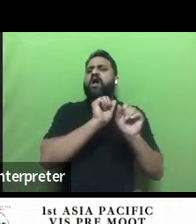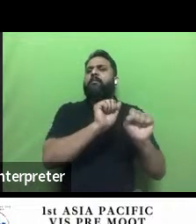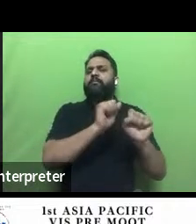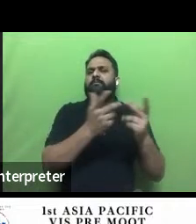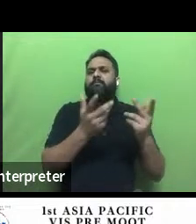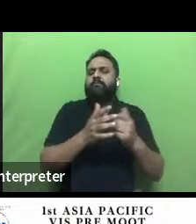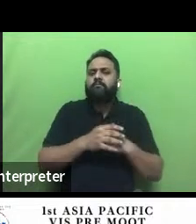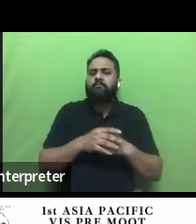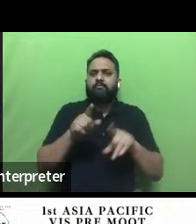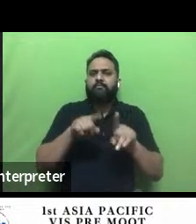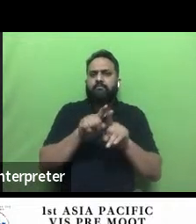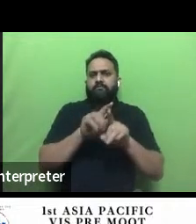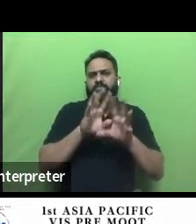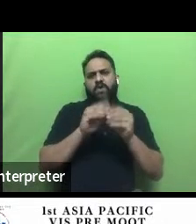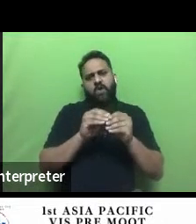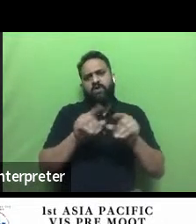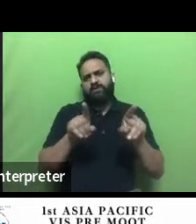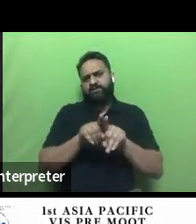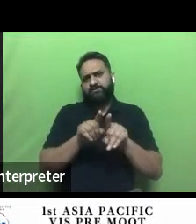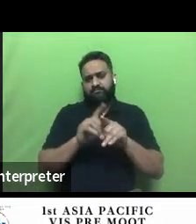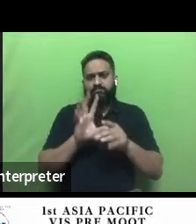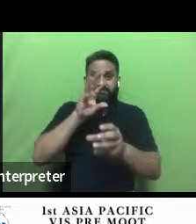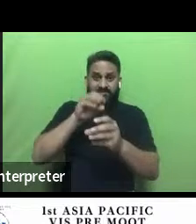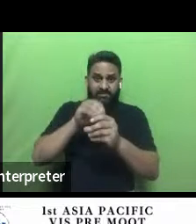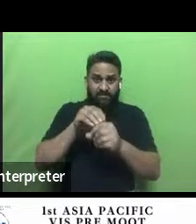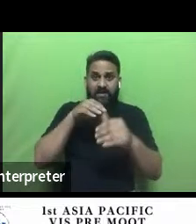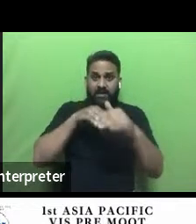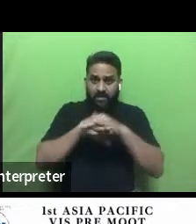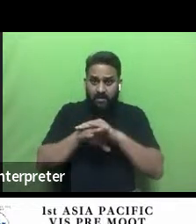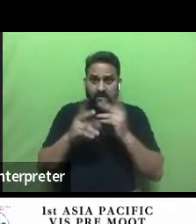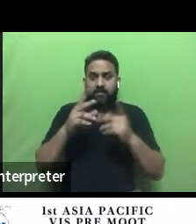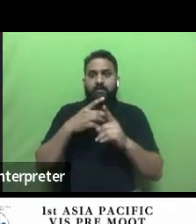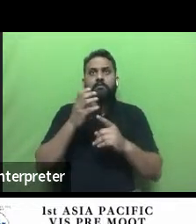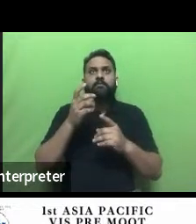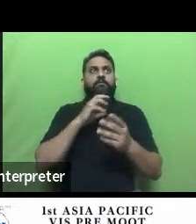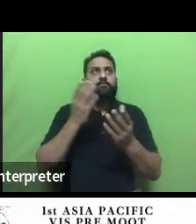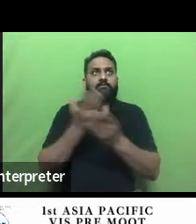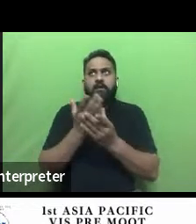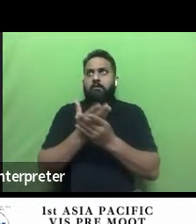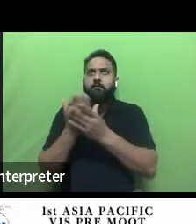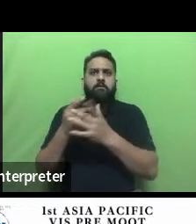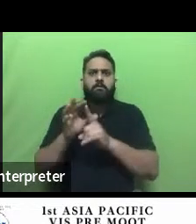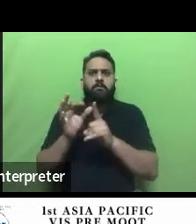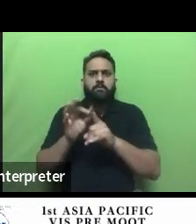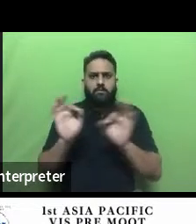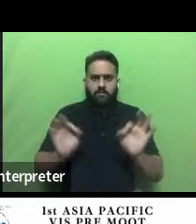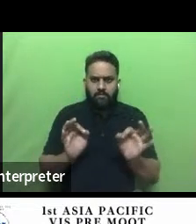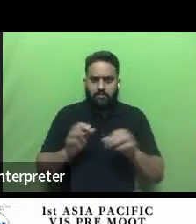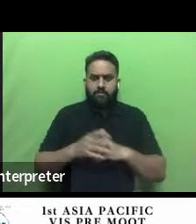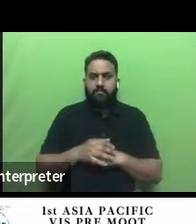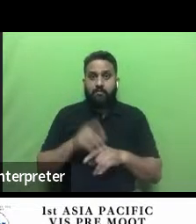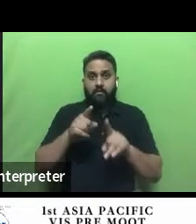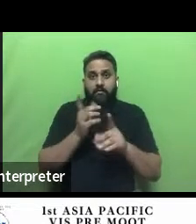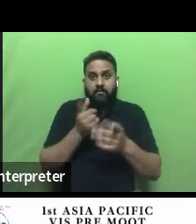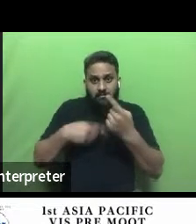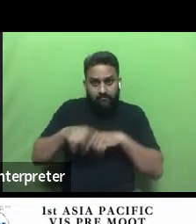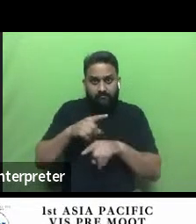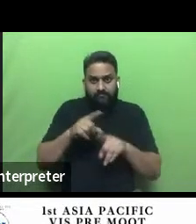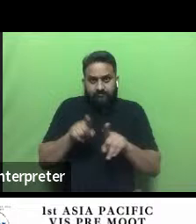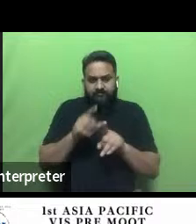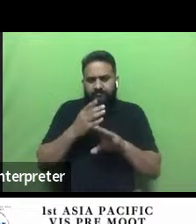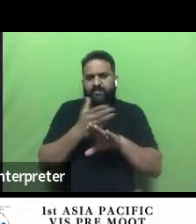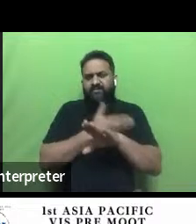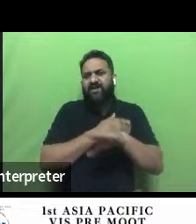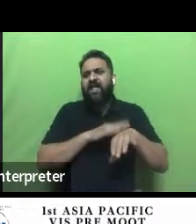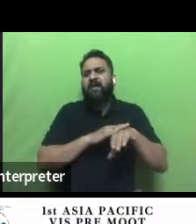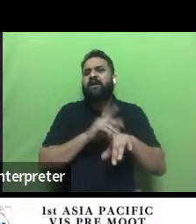was opened in all cases, including in the cases where no contractual documents were returned. This was therefore a repeated part of the previous practice